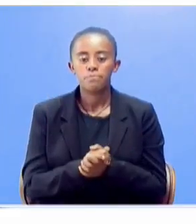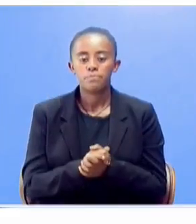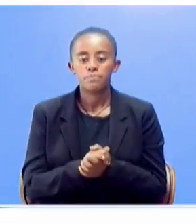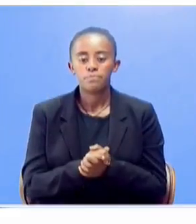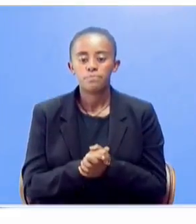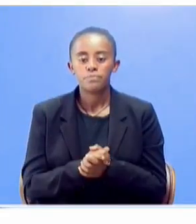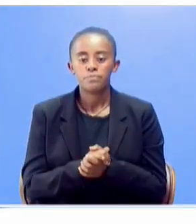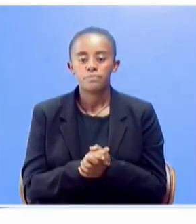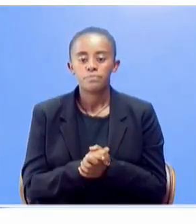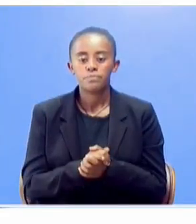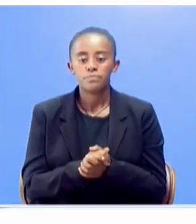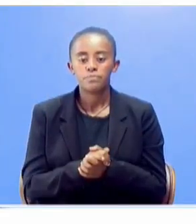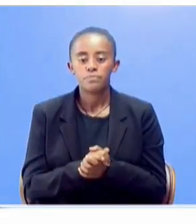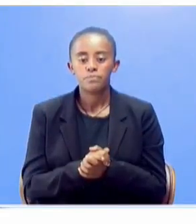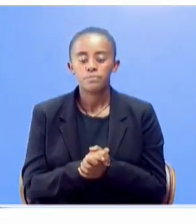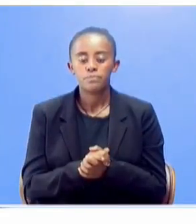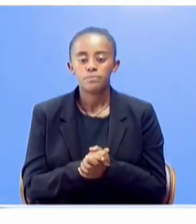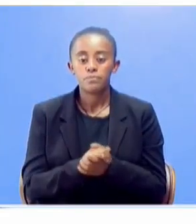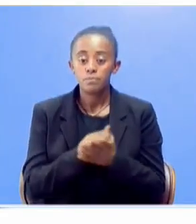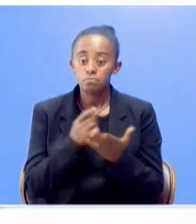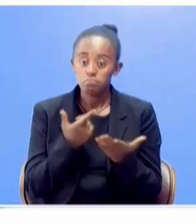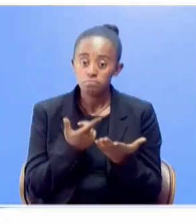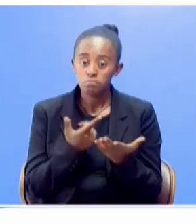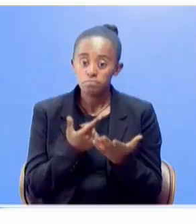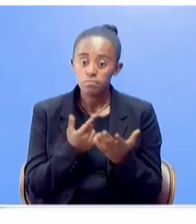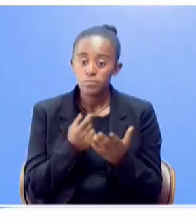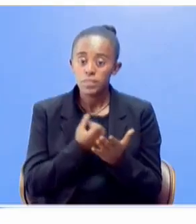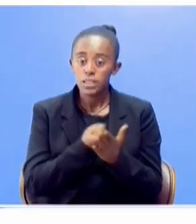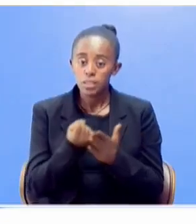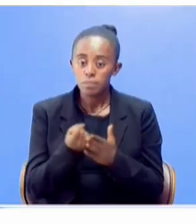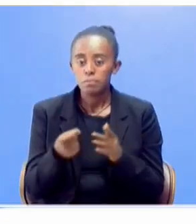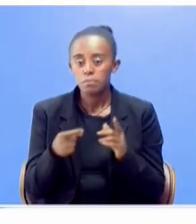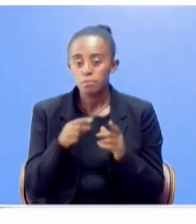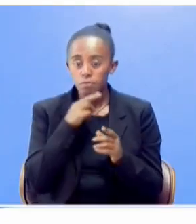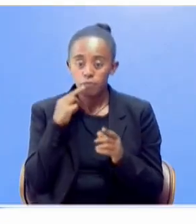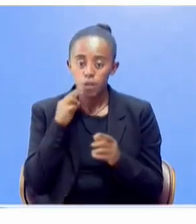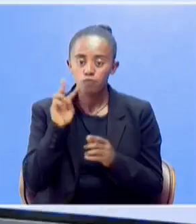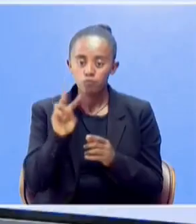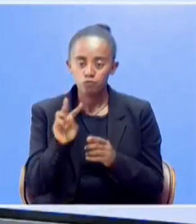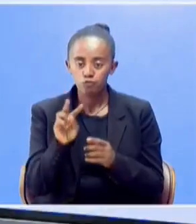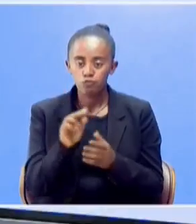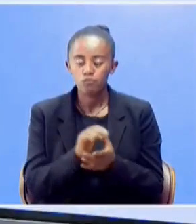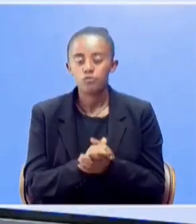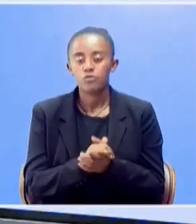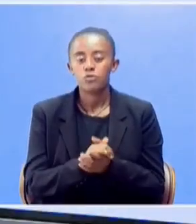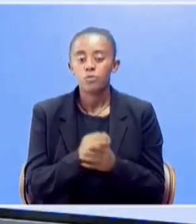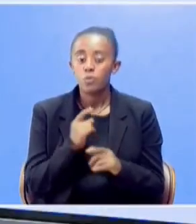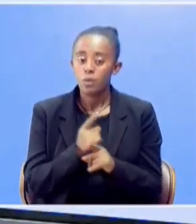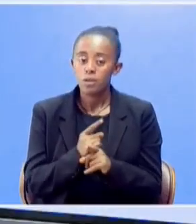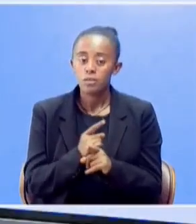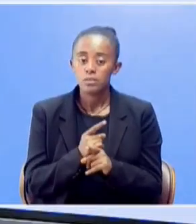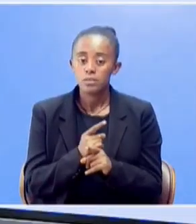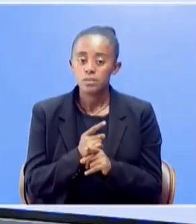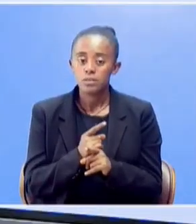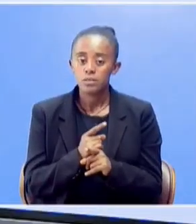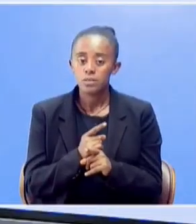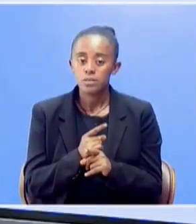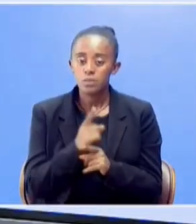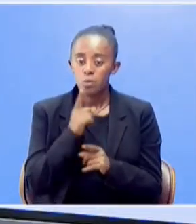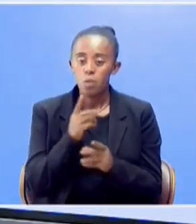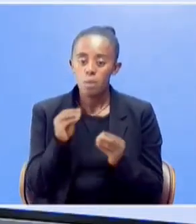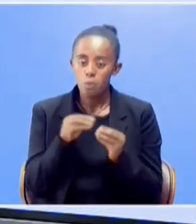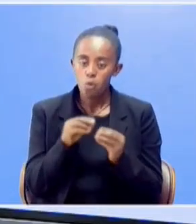past. That means what? Subject plus verb to. All right? Let me give you one